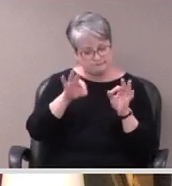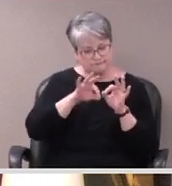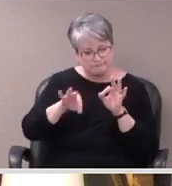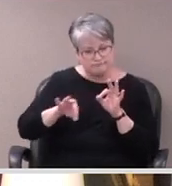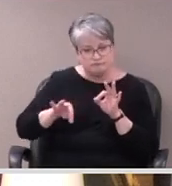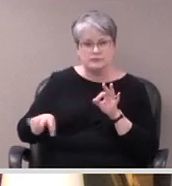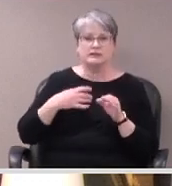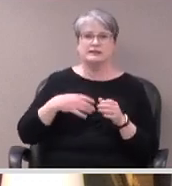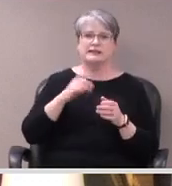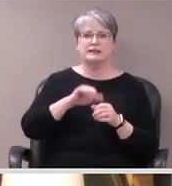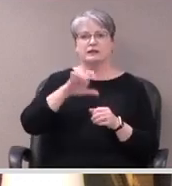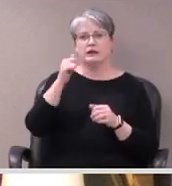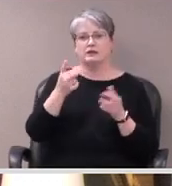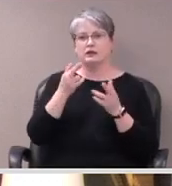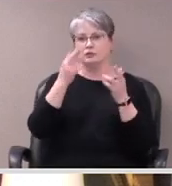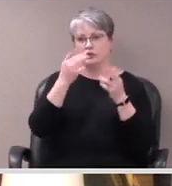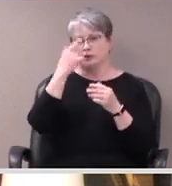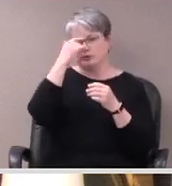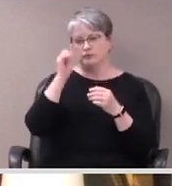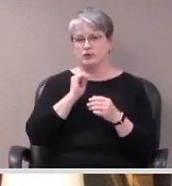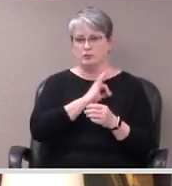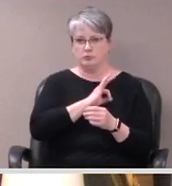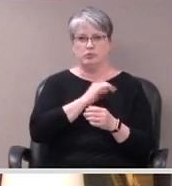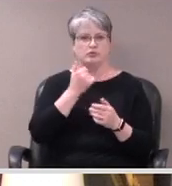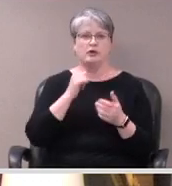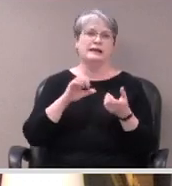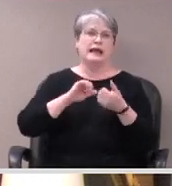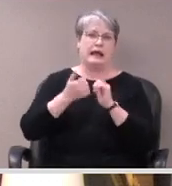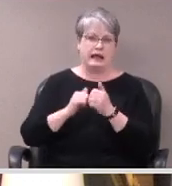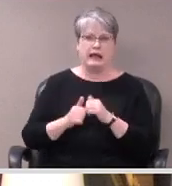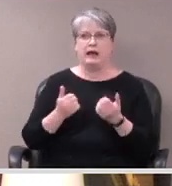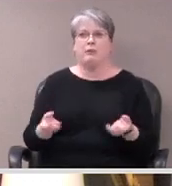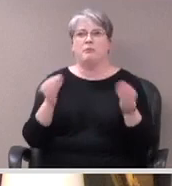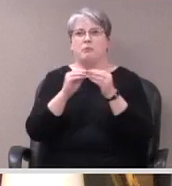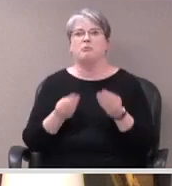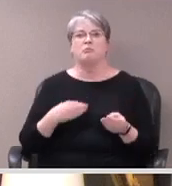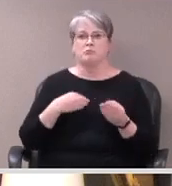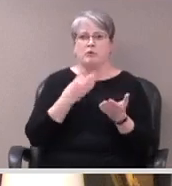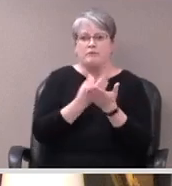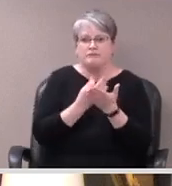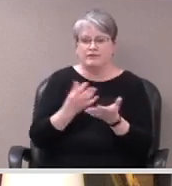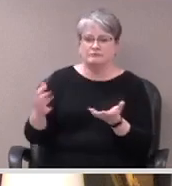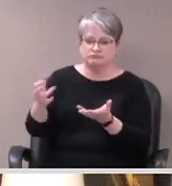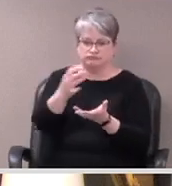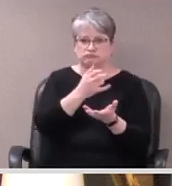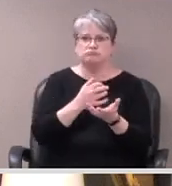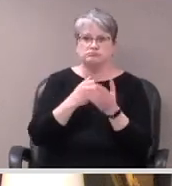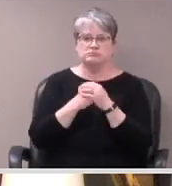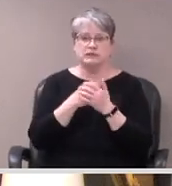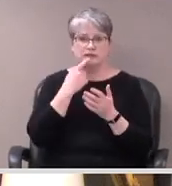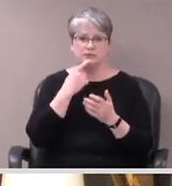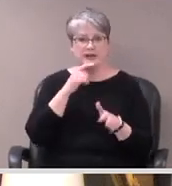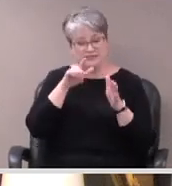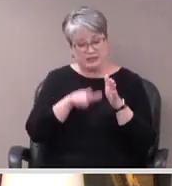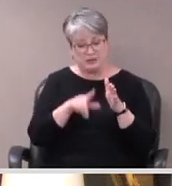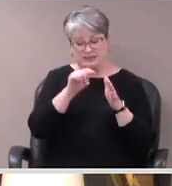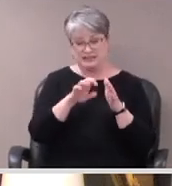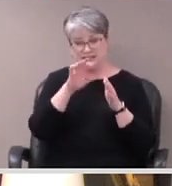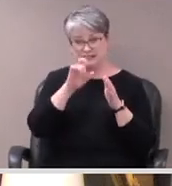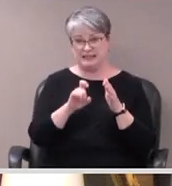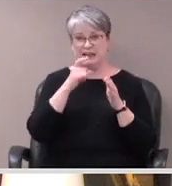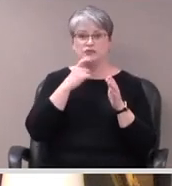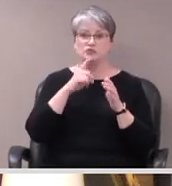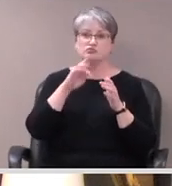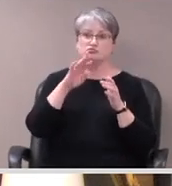options and any recommendations to the board on potential revenue, additional revenue sources. As we've said before, we have the lowest tax rate of